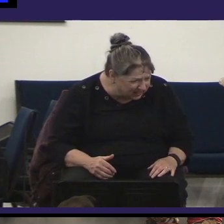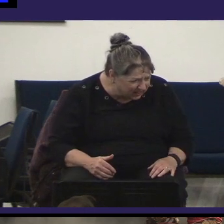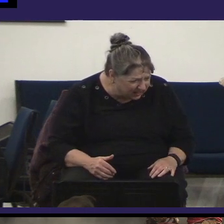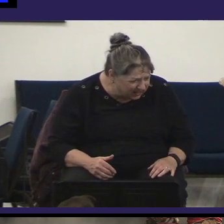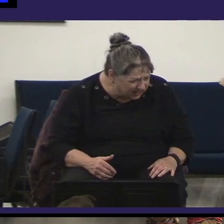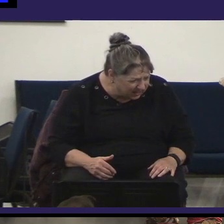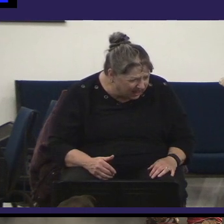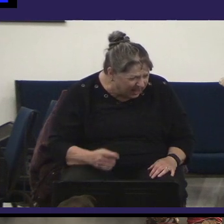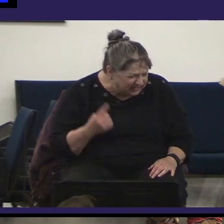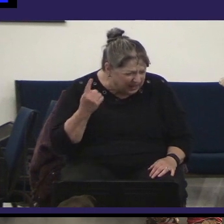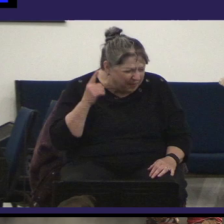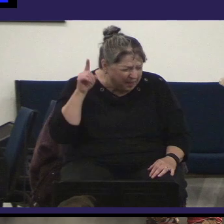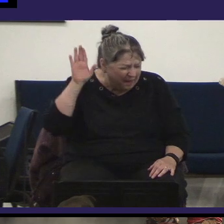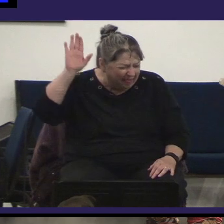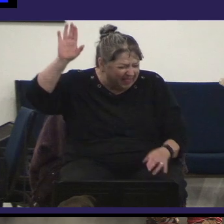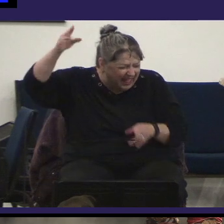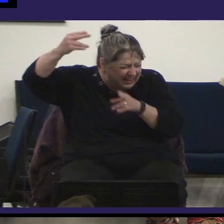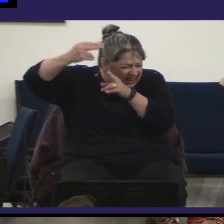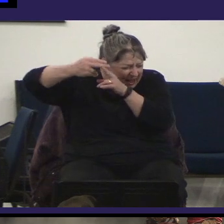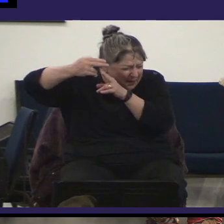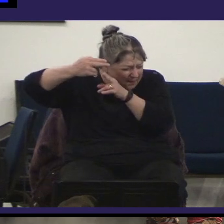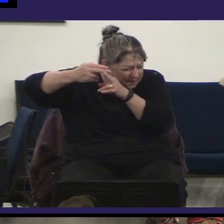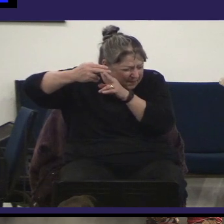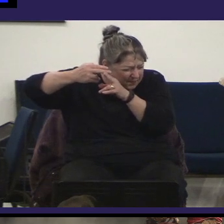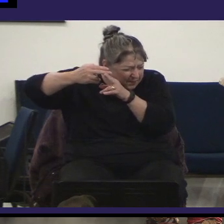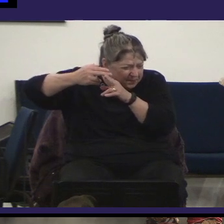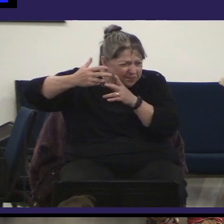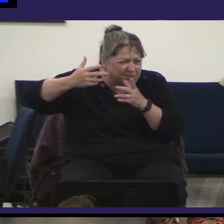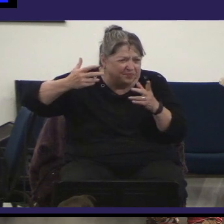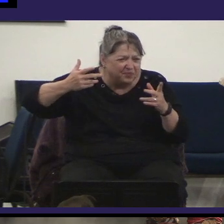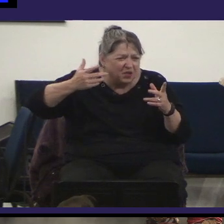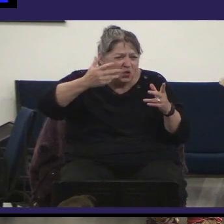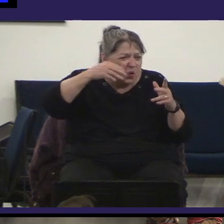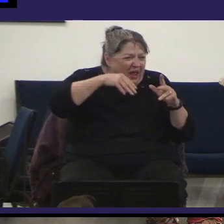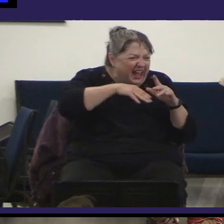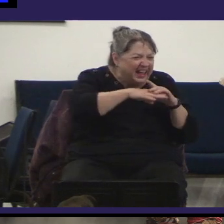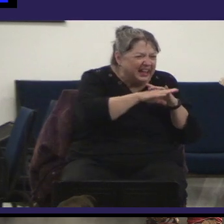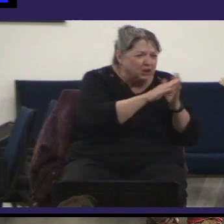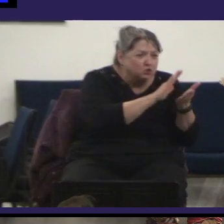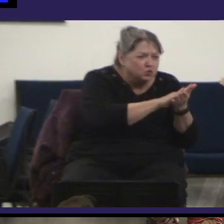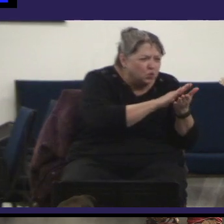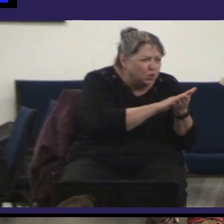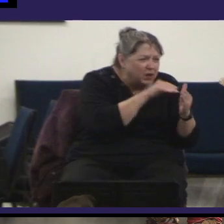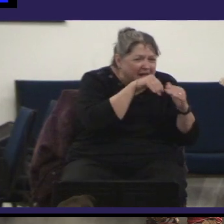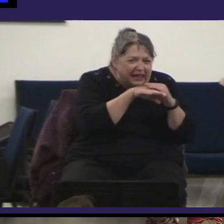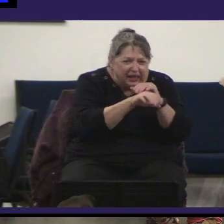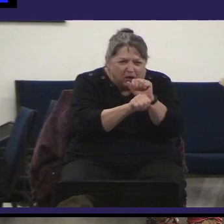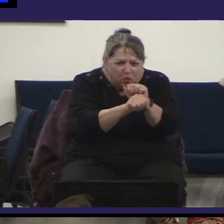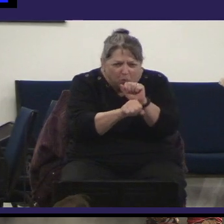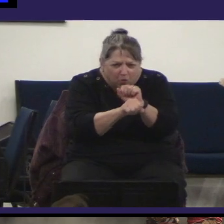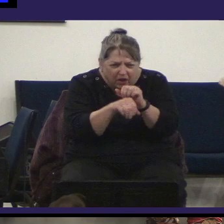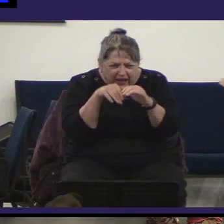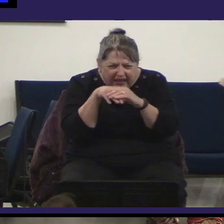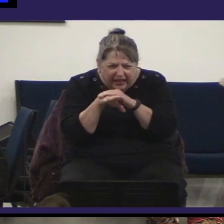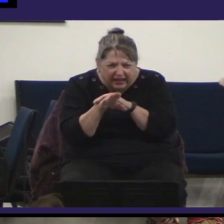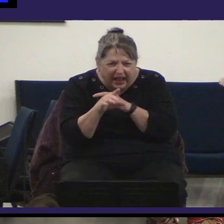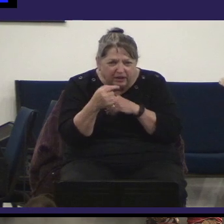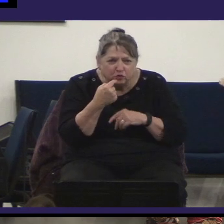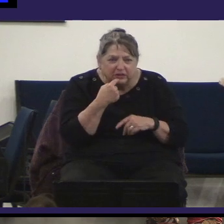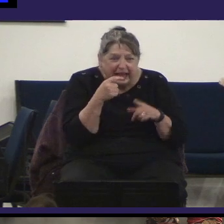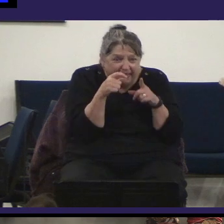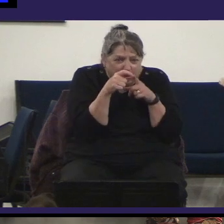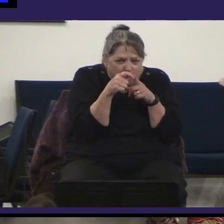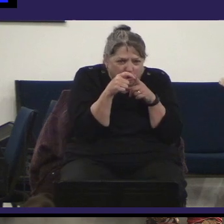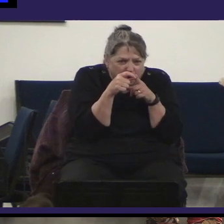something about that name. Listen, you can go into a school or your workplace or the different places like that and mention